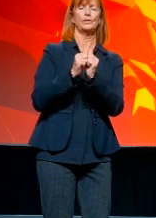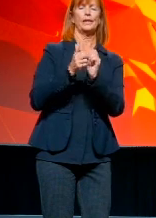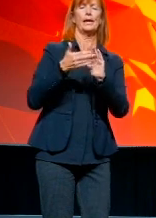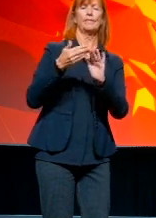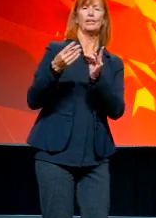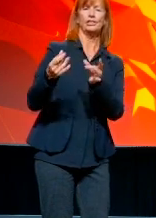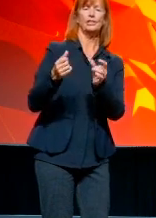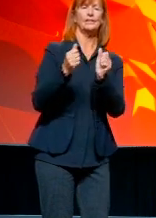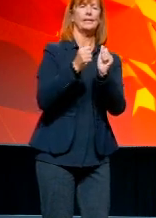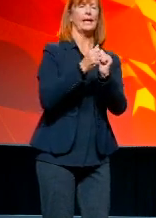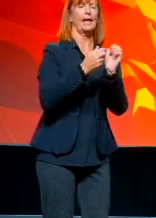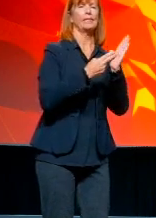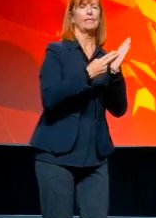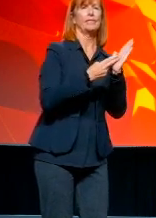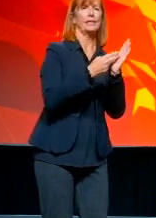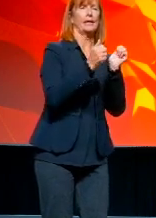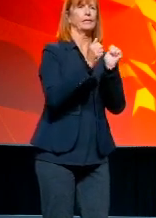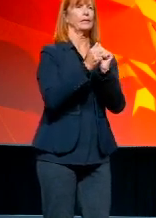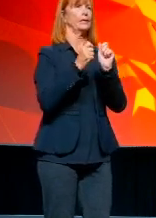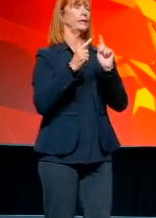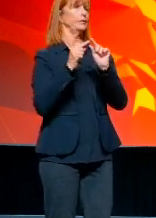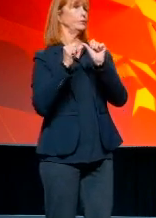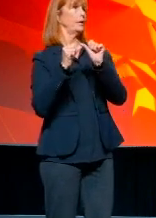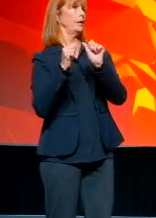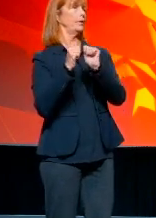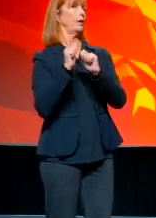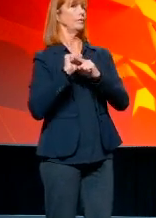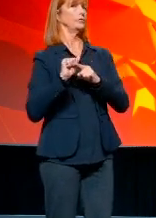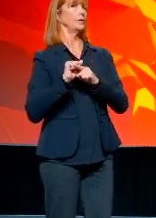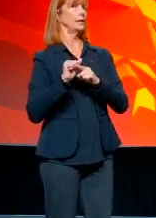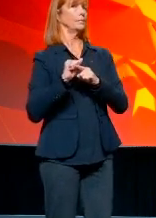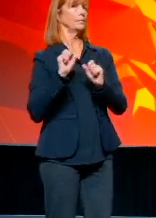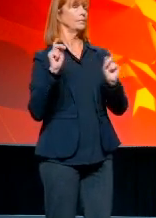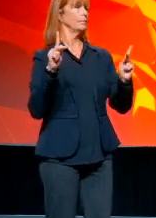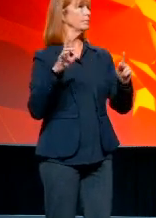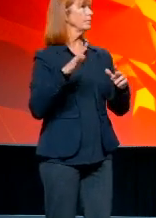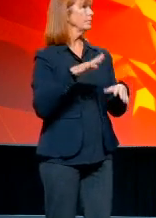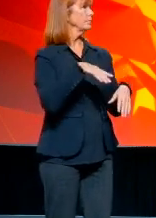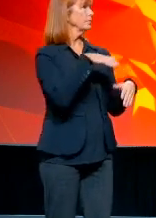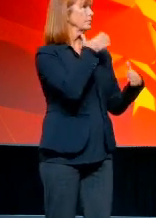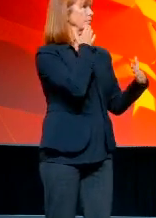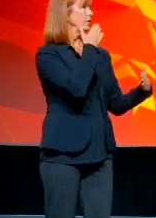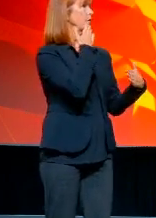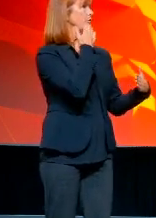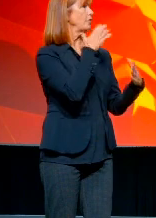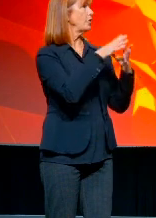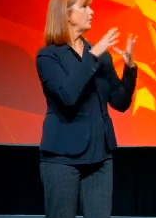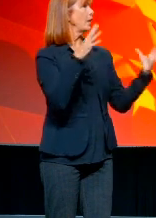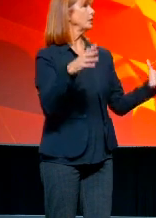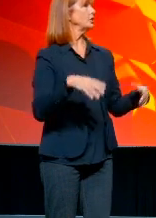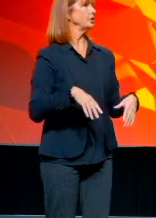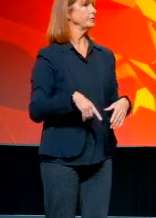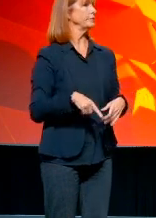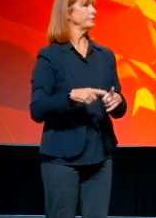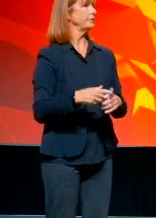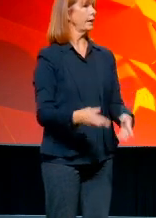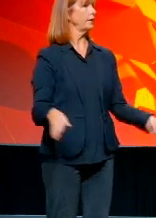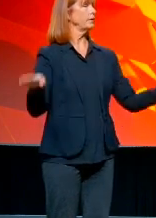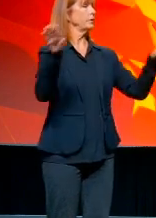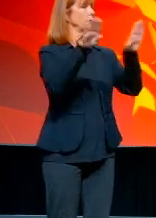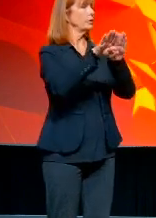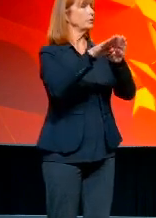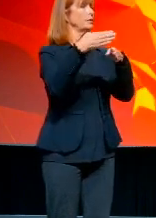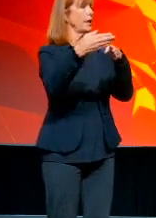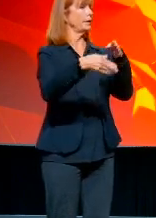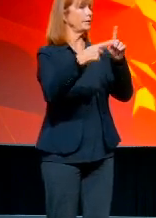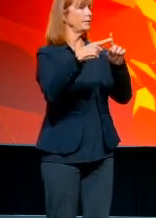to carry out and the training and the evaluation. Yeah. Okay. Well, thank you very much. Well, that brings us to the end of this